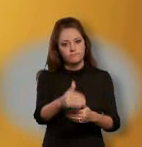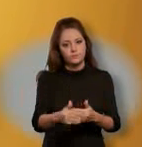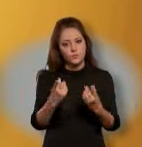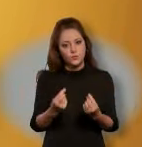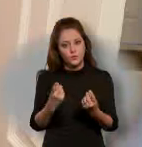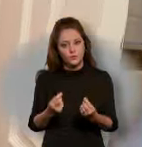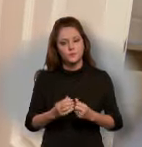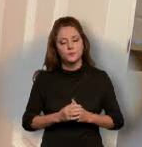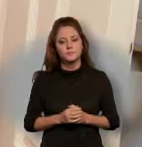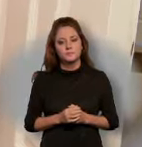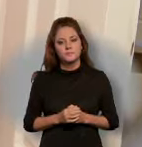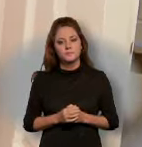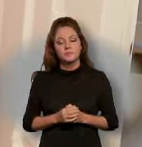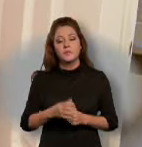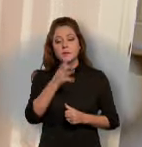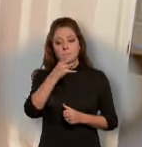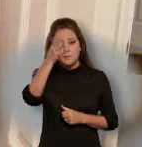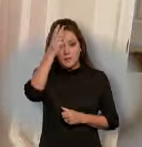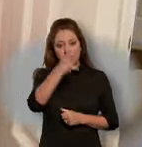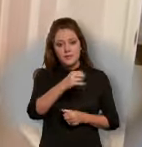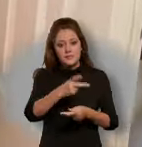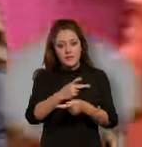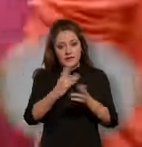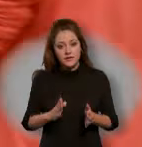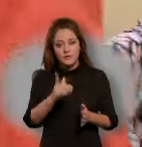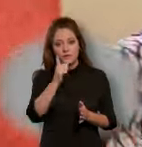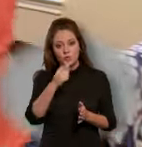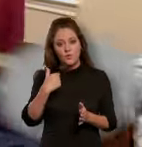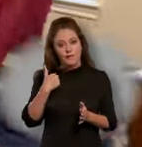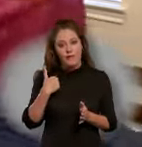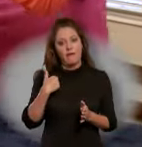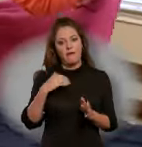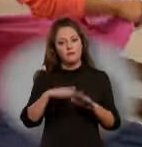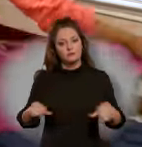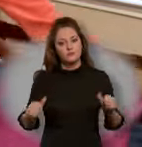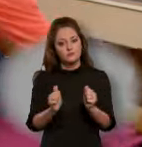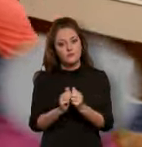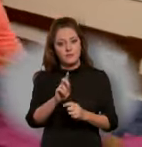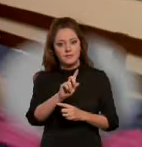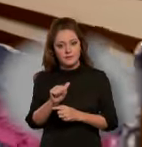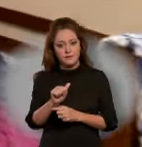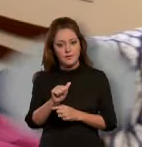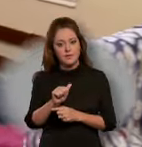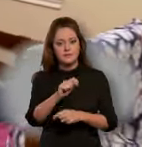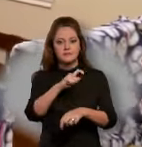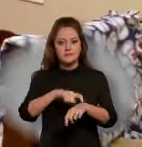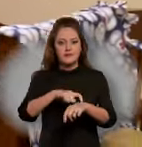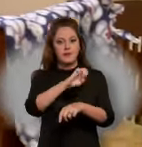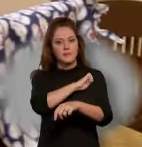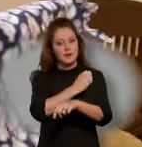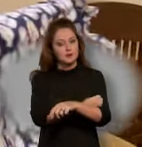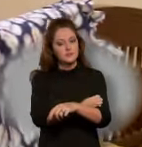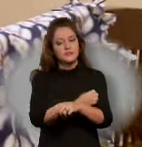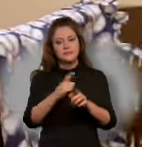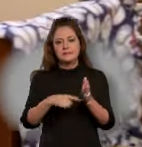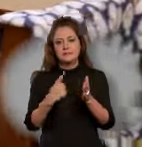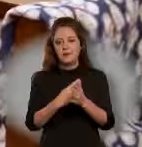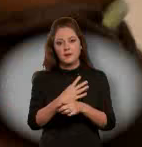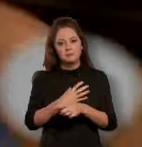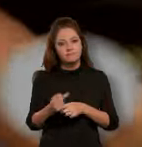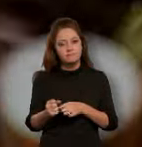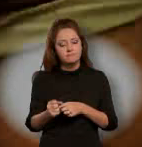step. Time and energy are in short supply for parents and caregivers of children with functional support